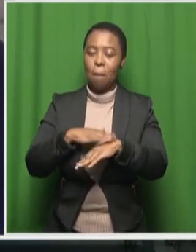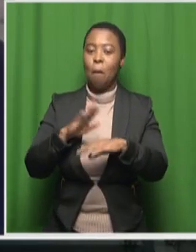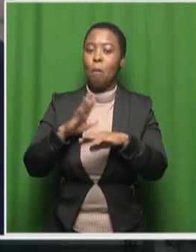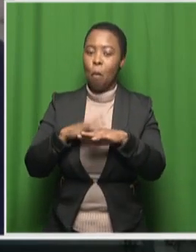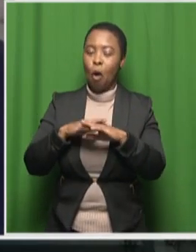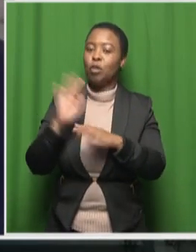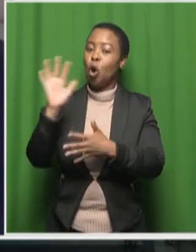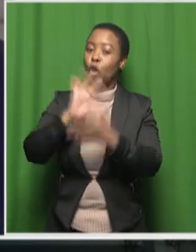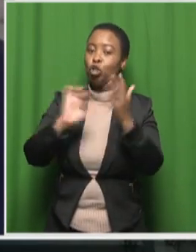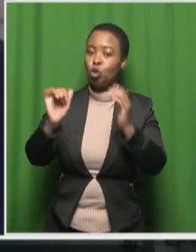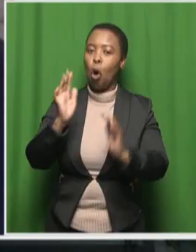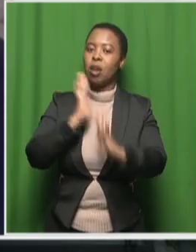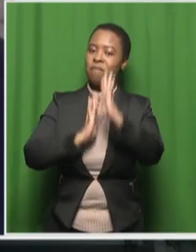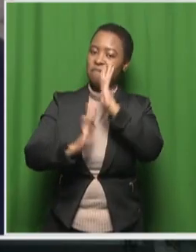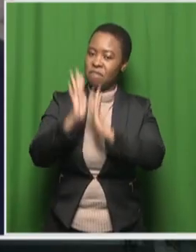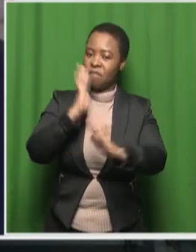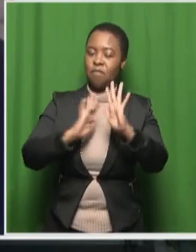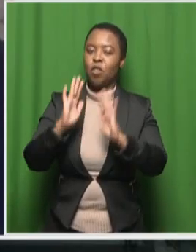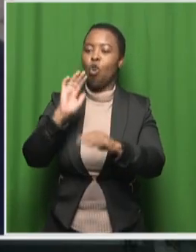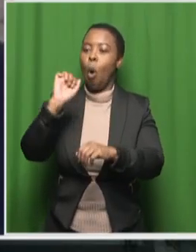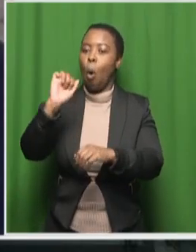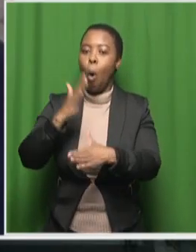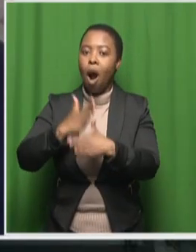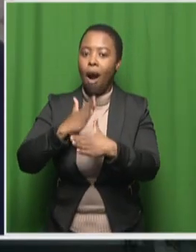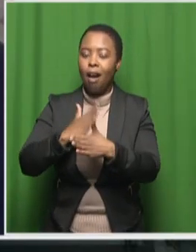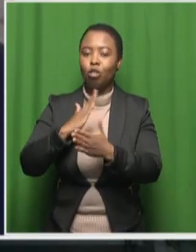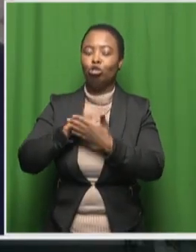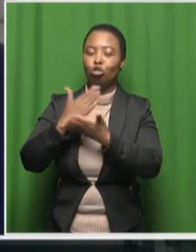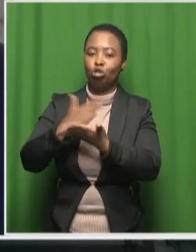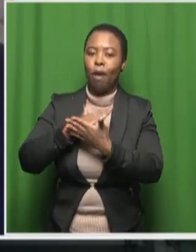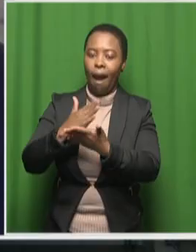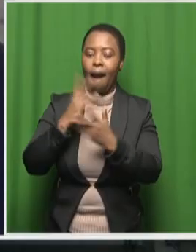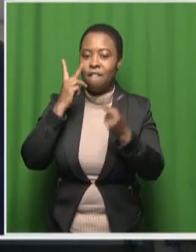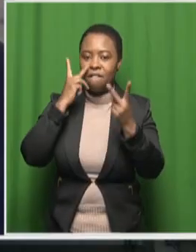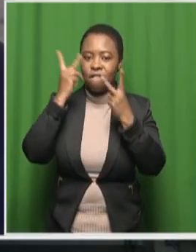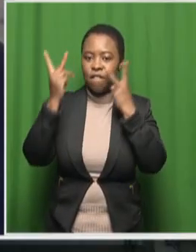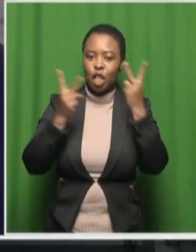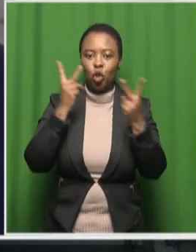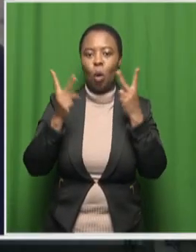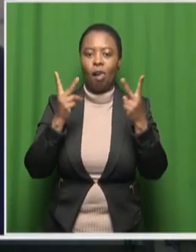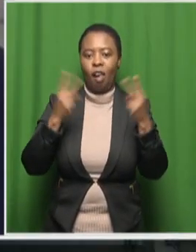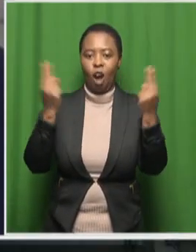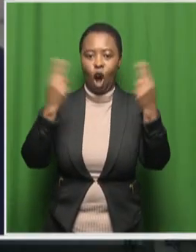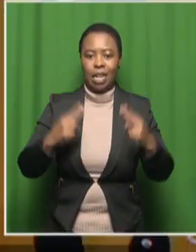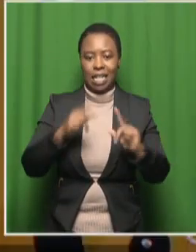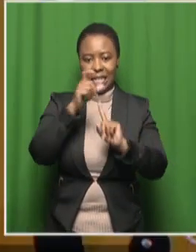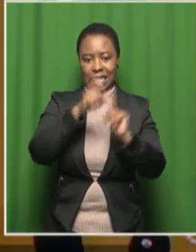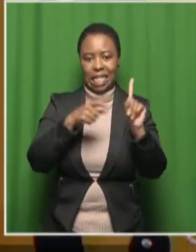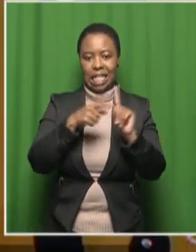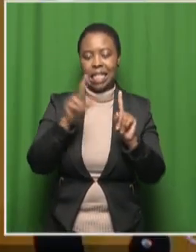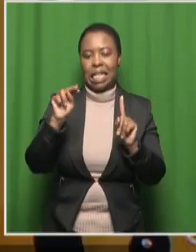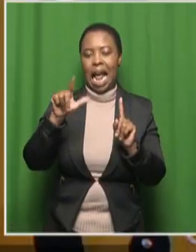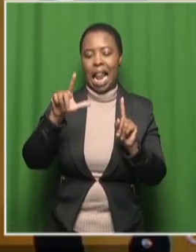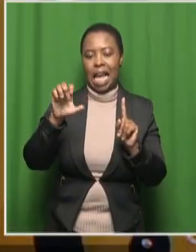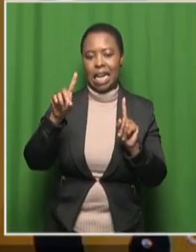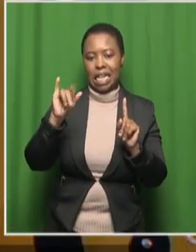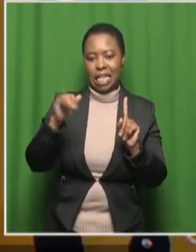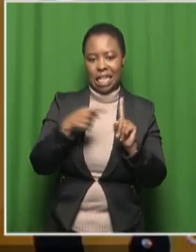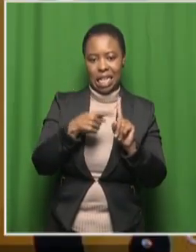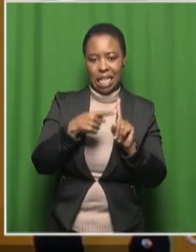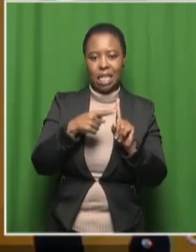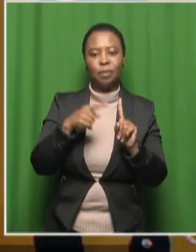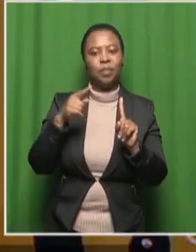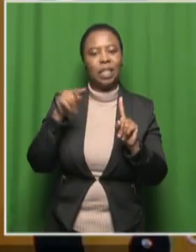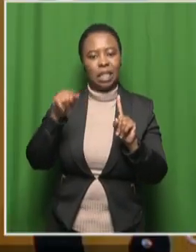your story, sharing of your works. Contemporary illustrator, visual artist, Naledi Modupi, known for her distinct style